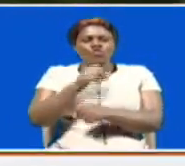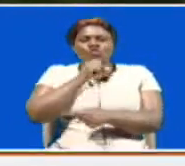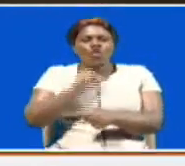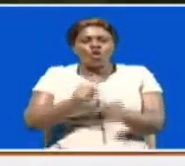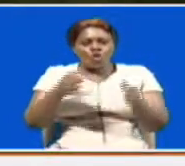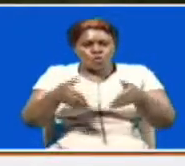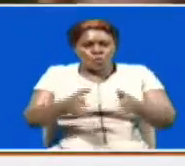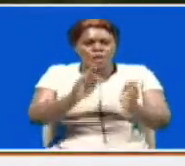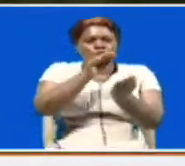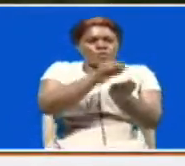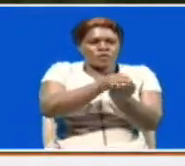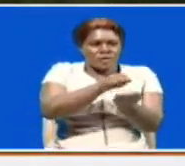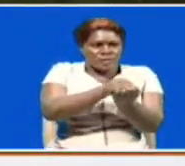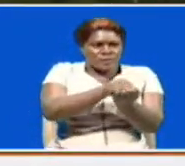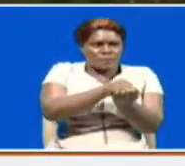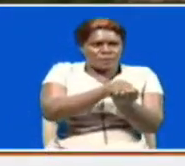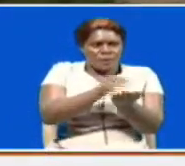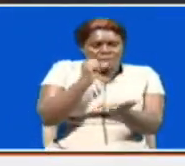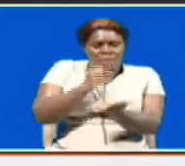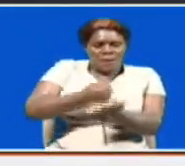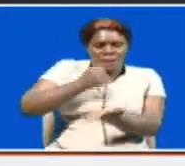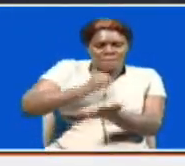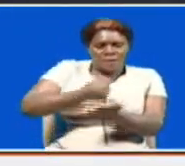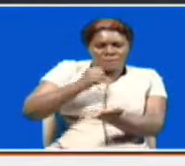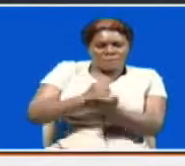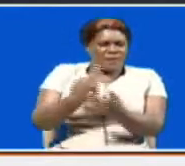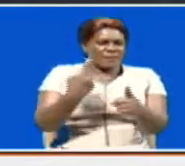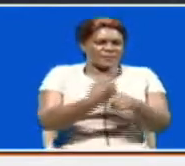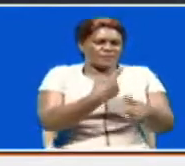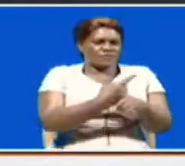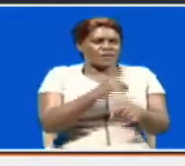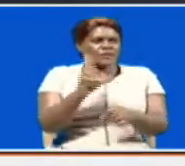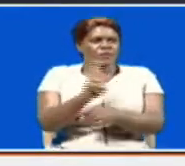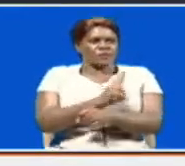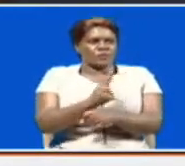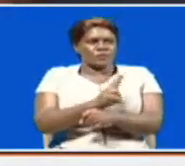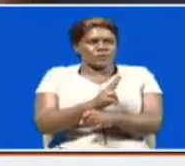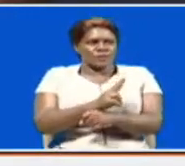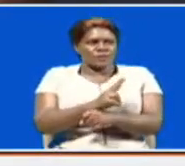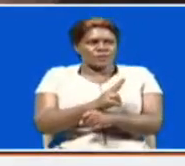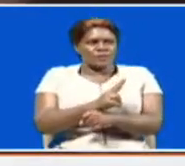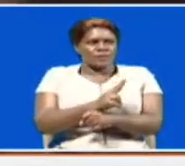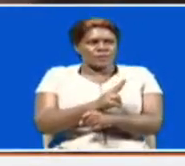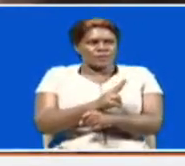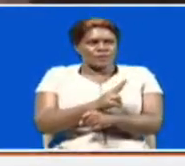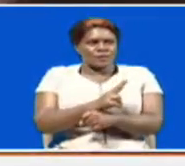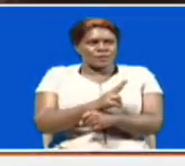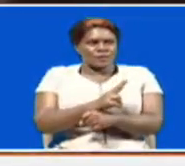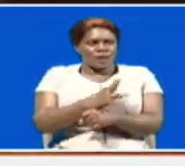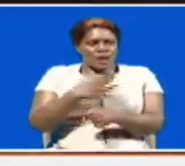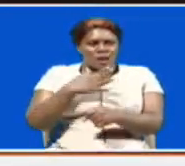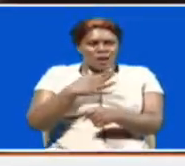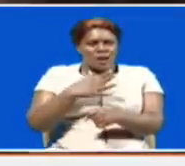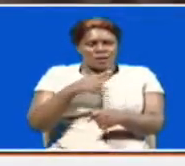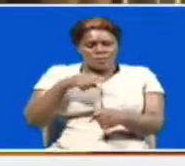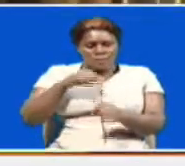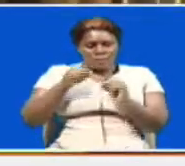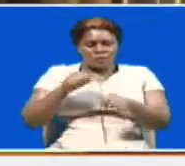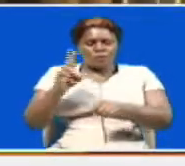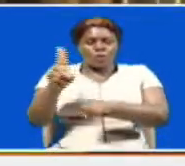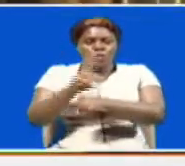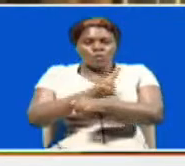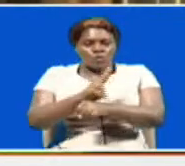kienyeji kama vile mwarobaini, lobotek, mayai. Tunatumia chifu yetu, tunaweza tumia